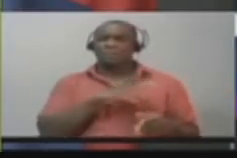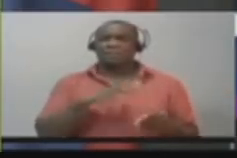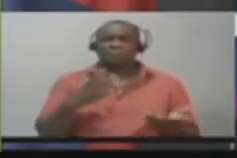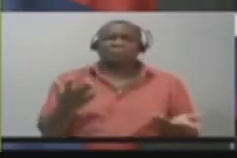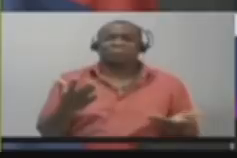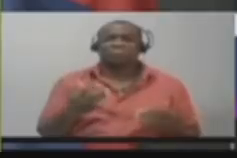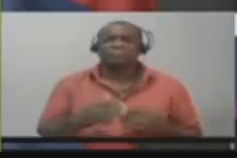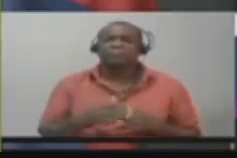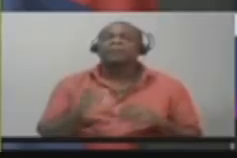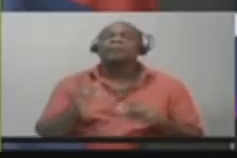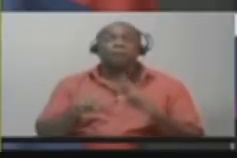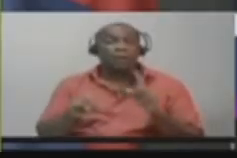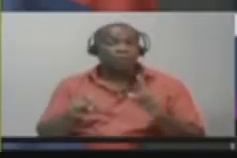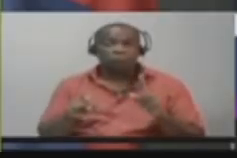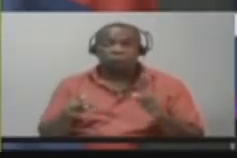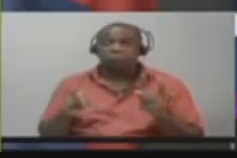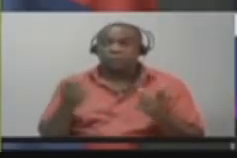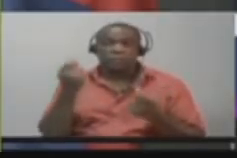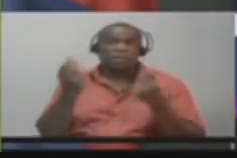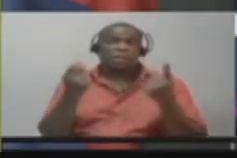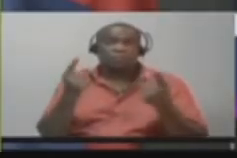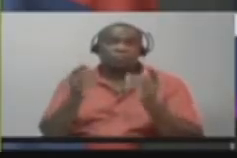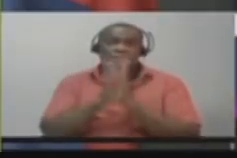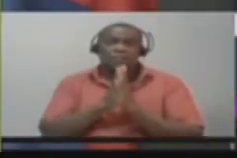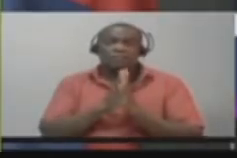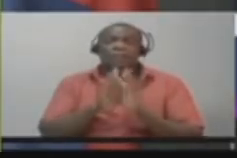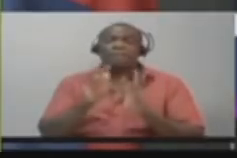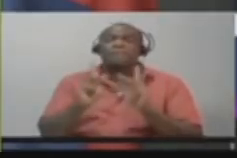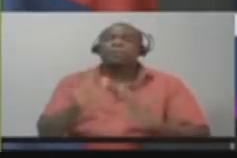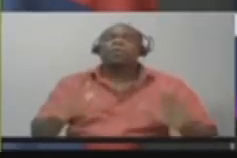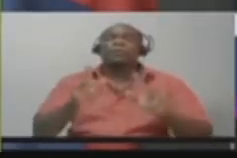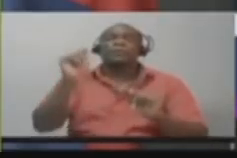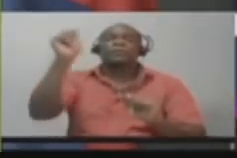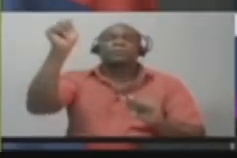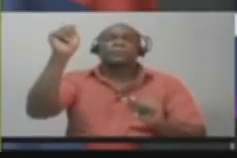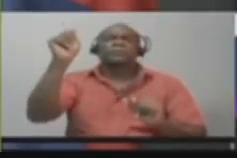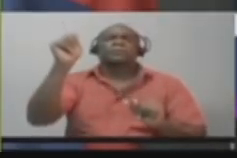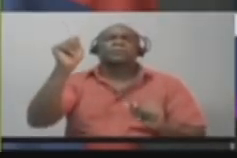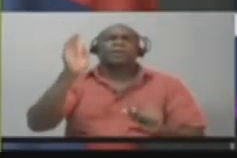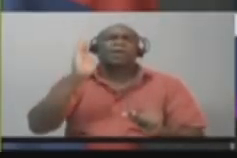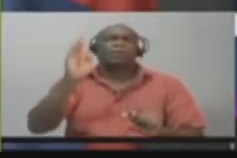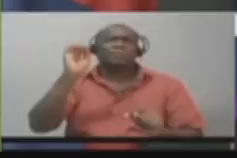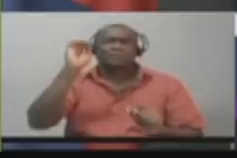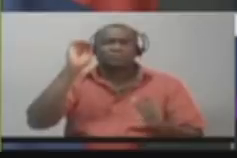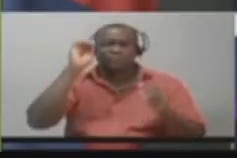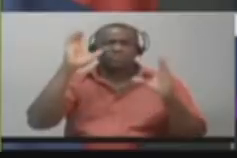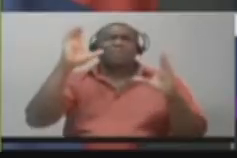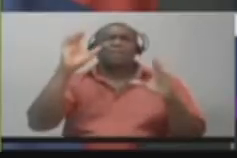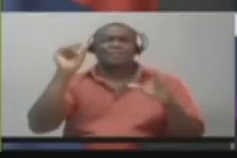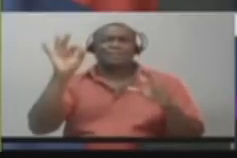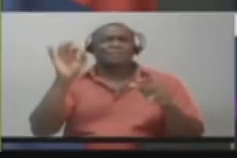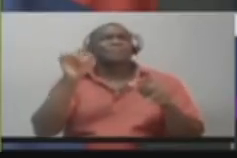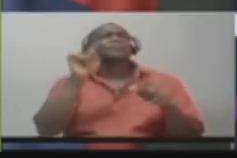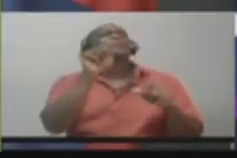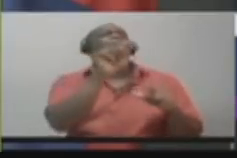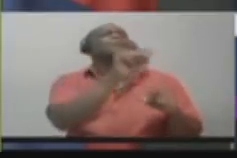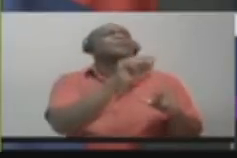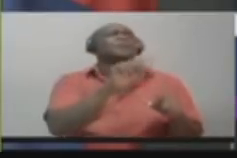been asking the population to do, I would be very surprised if there is any member in the cabinet who is asking the population to do otherwise.